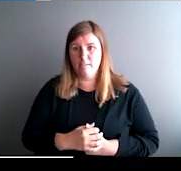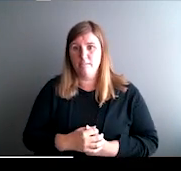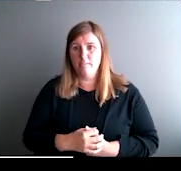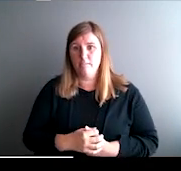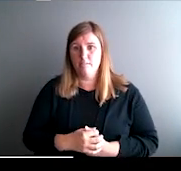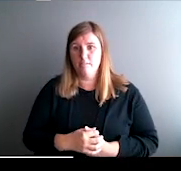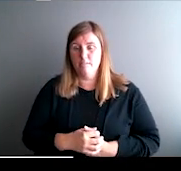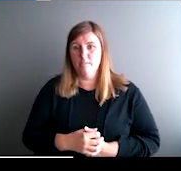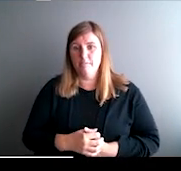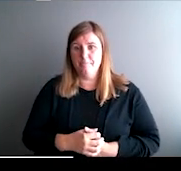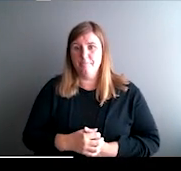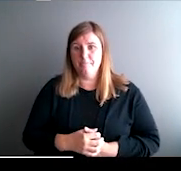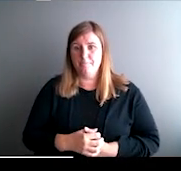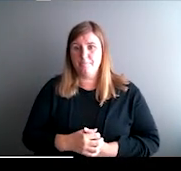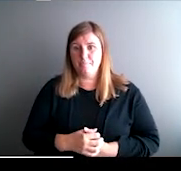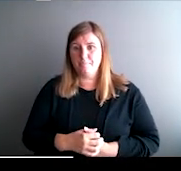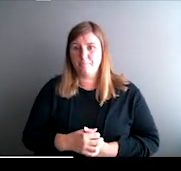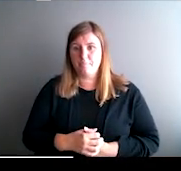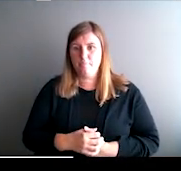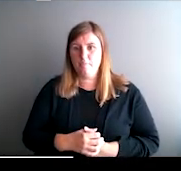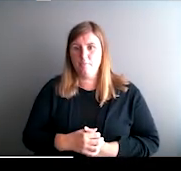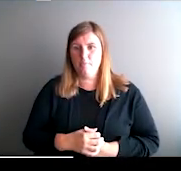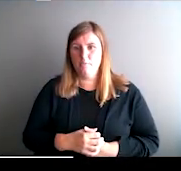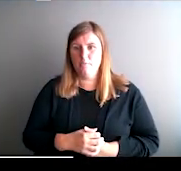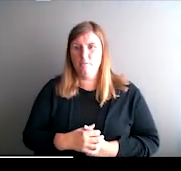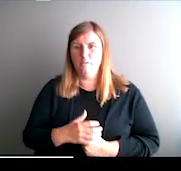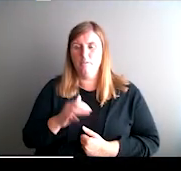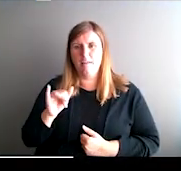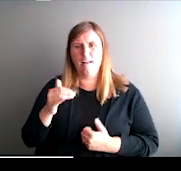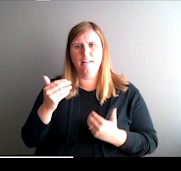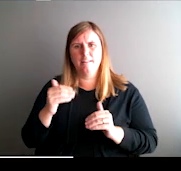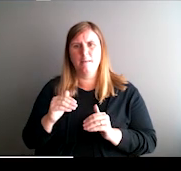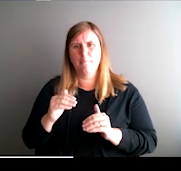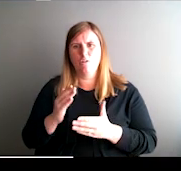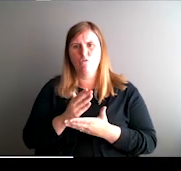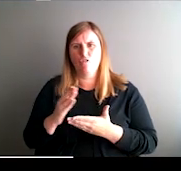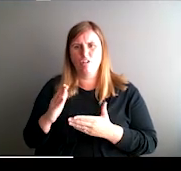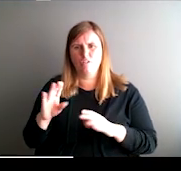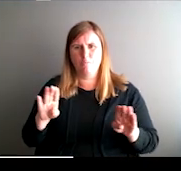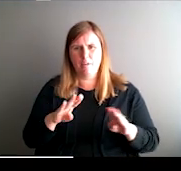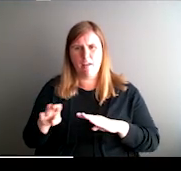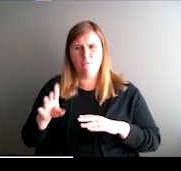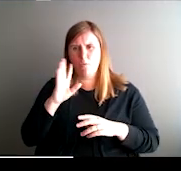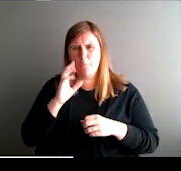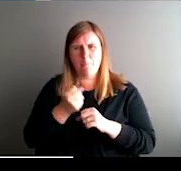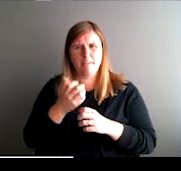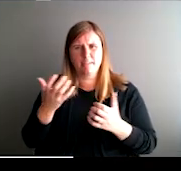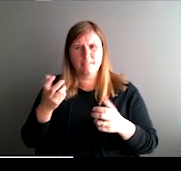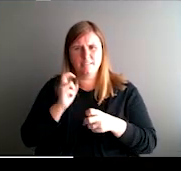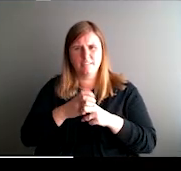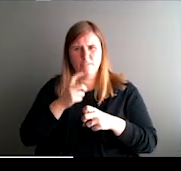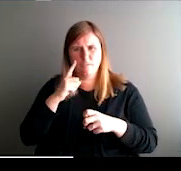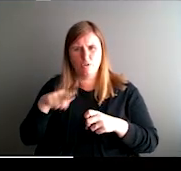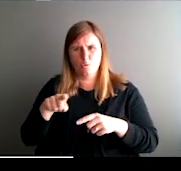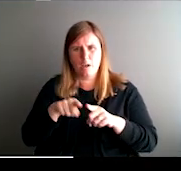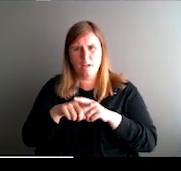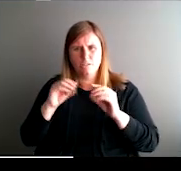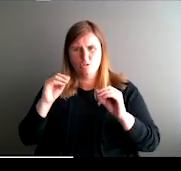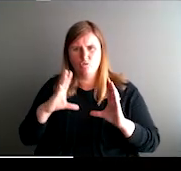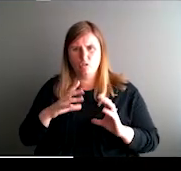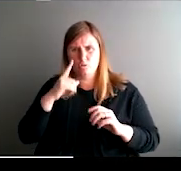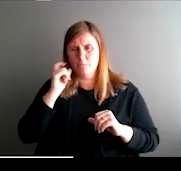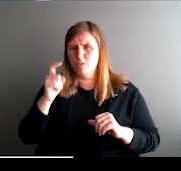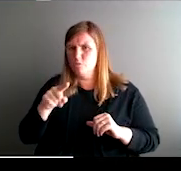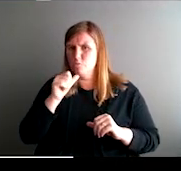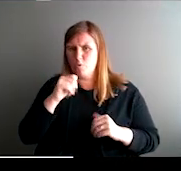just tapping everything, that very limited range of behavior is going to make things difficult for you as an instructor because you don't